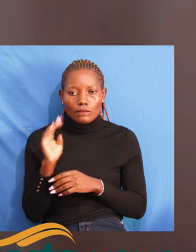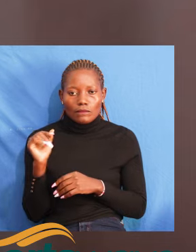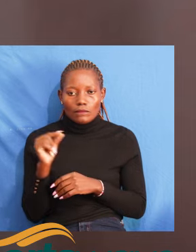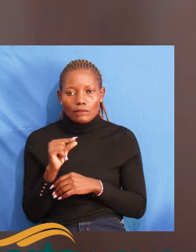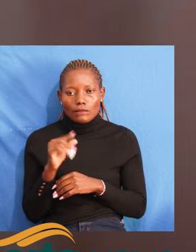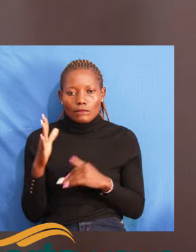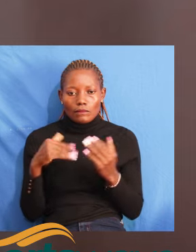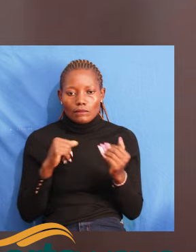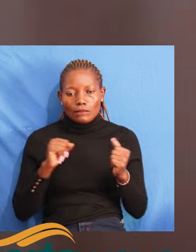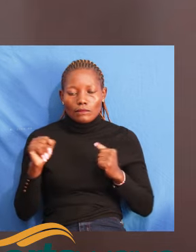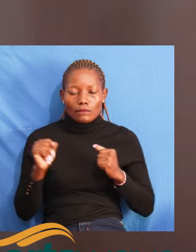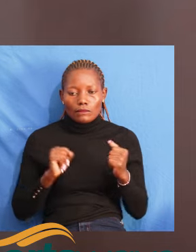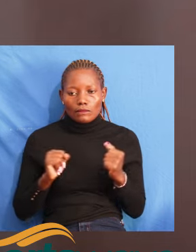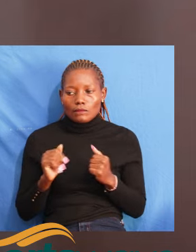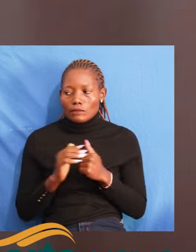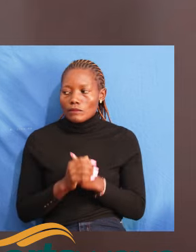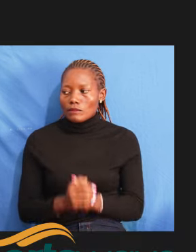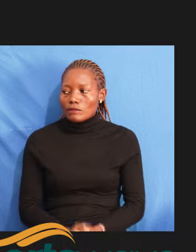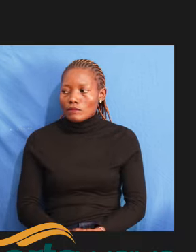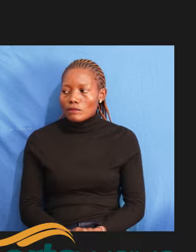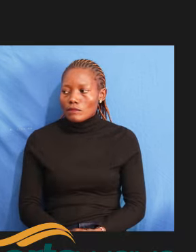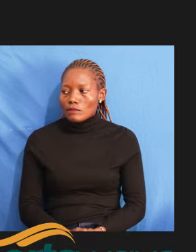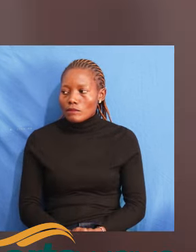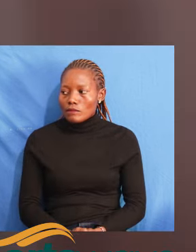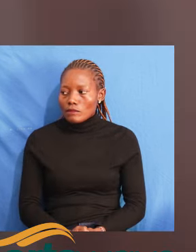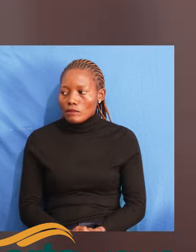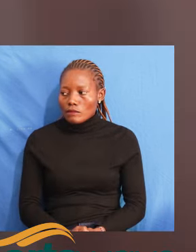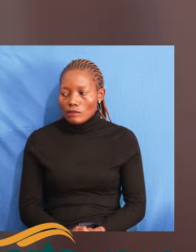Okay, thank you. Yeah.